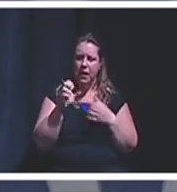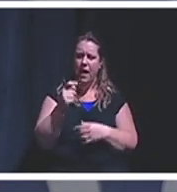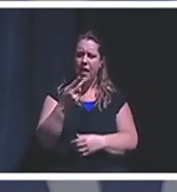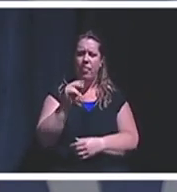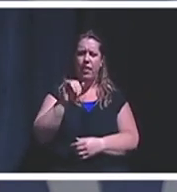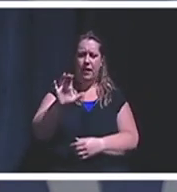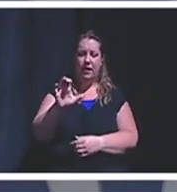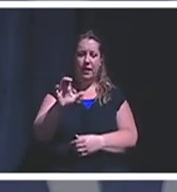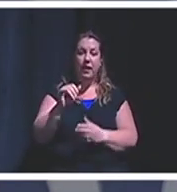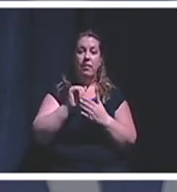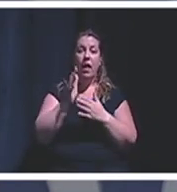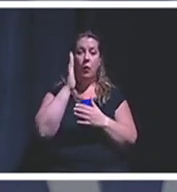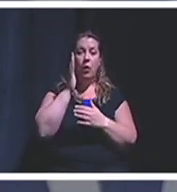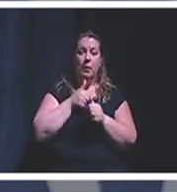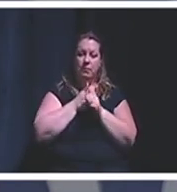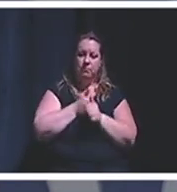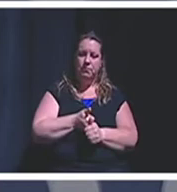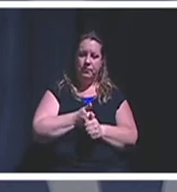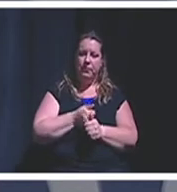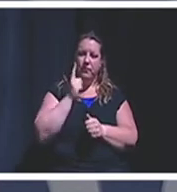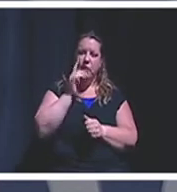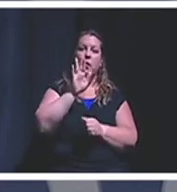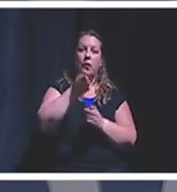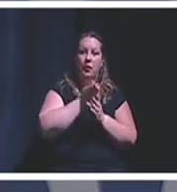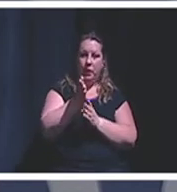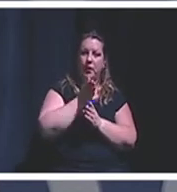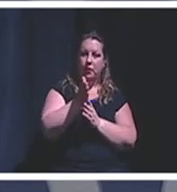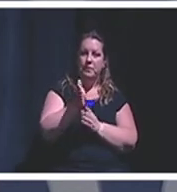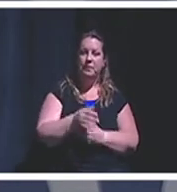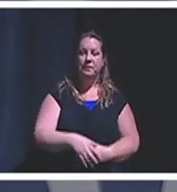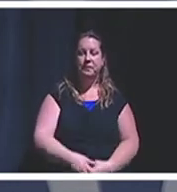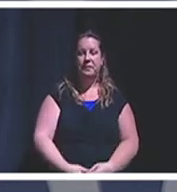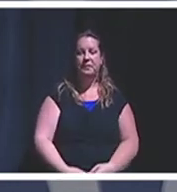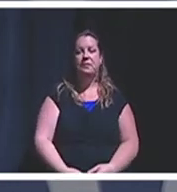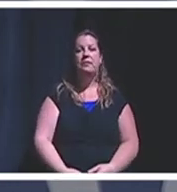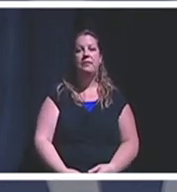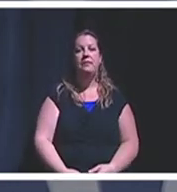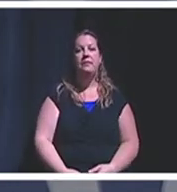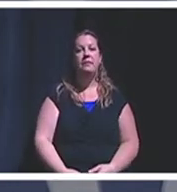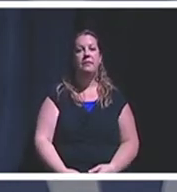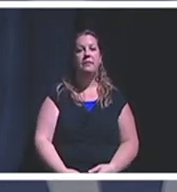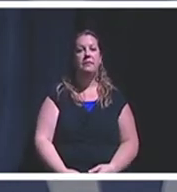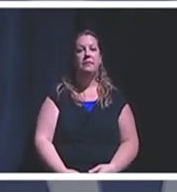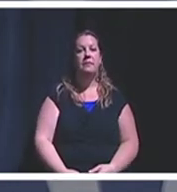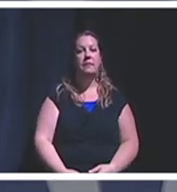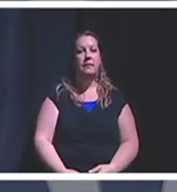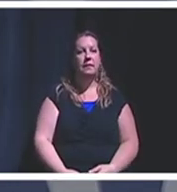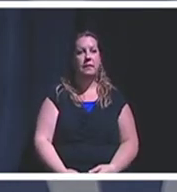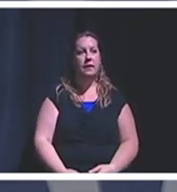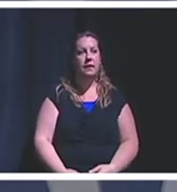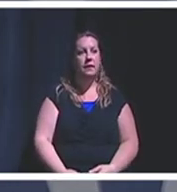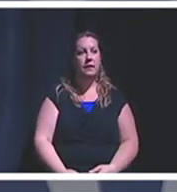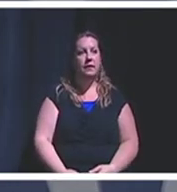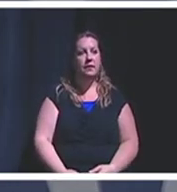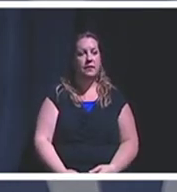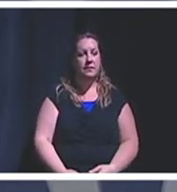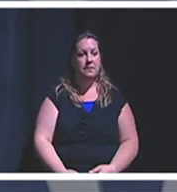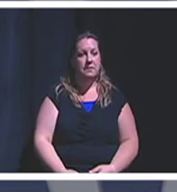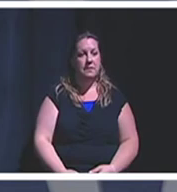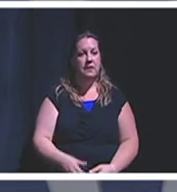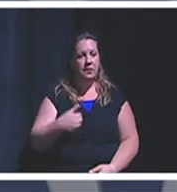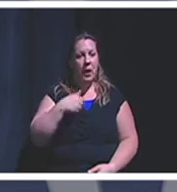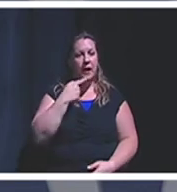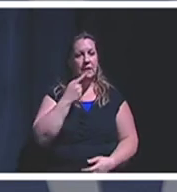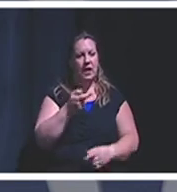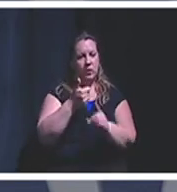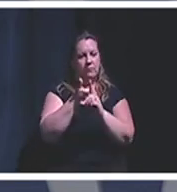will be the foundation of your career. I say to you, graduates, build on your good deeds. Make